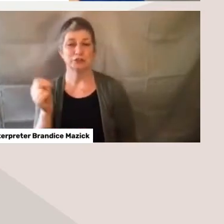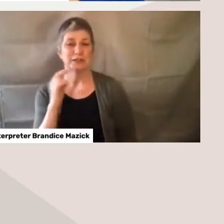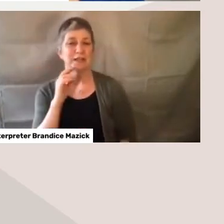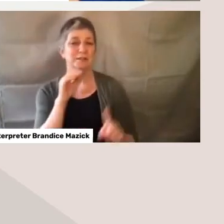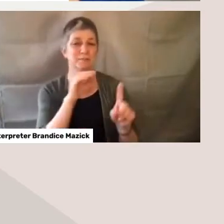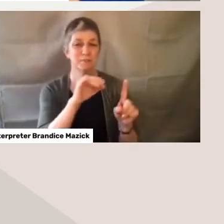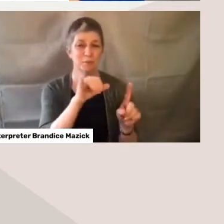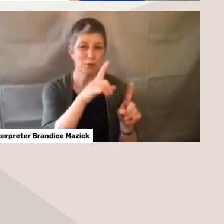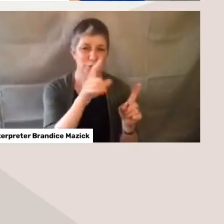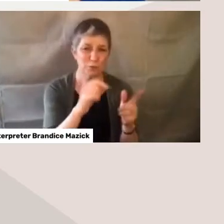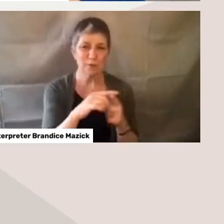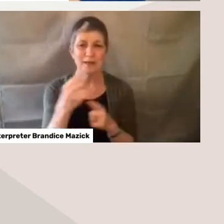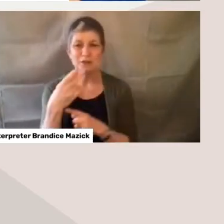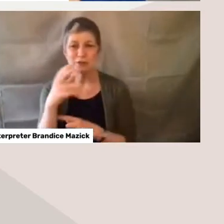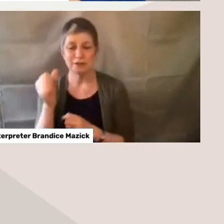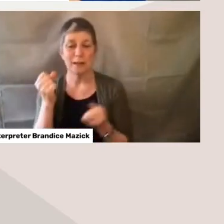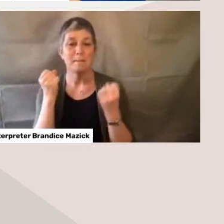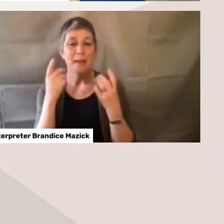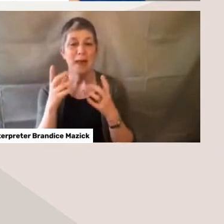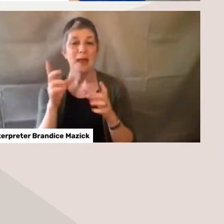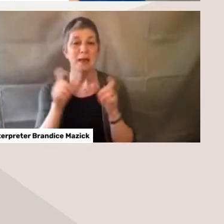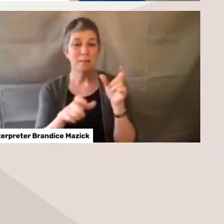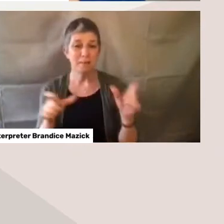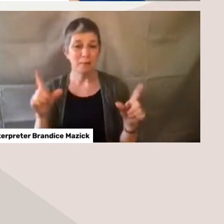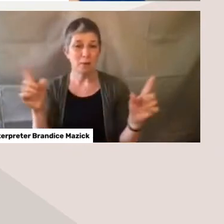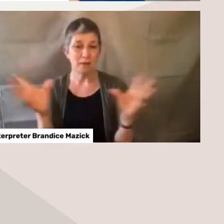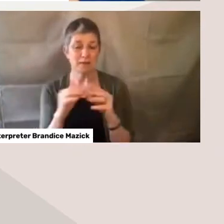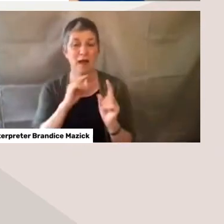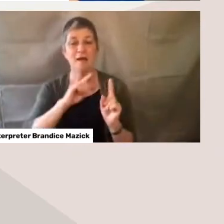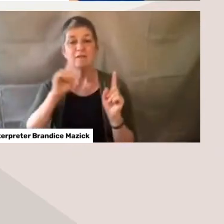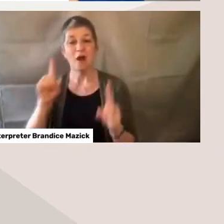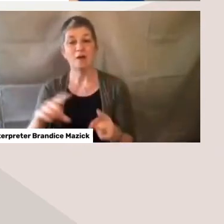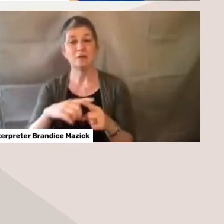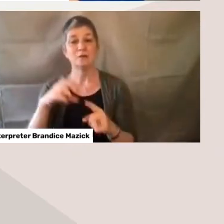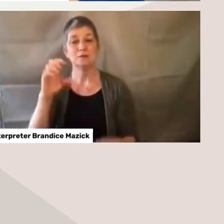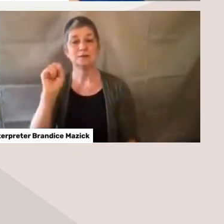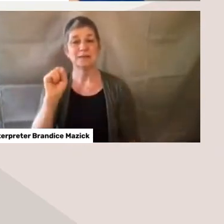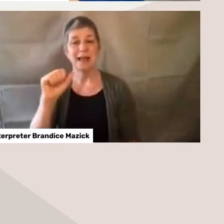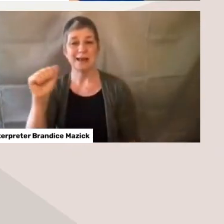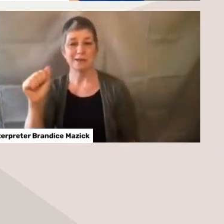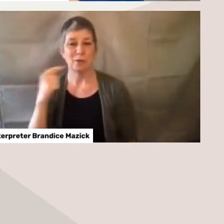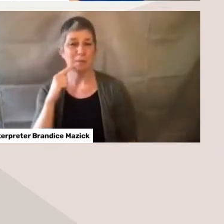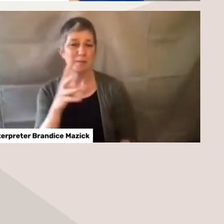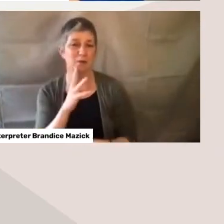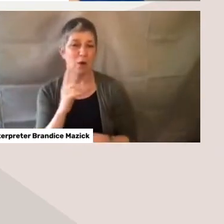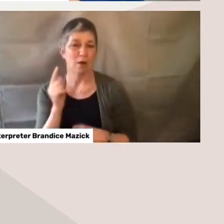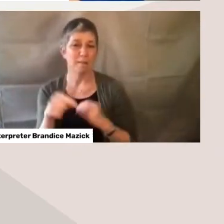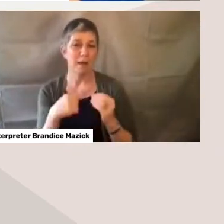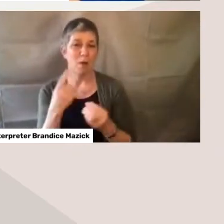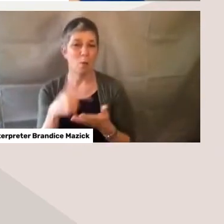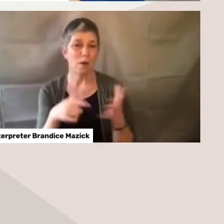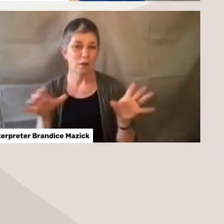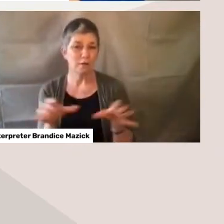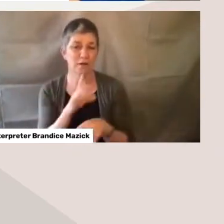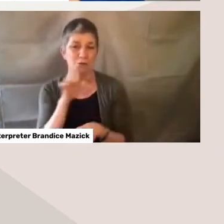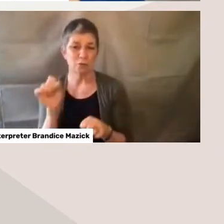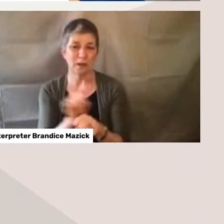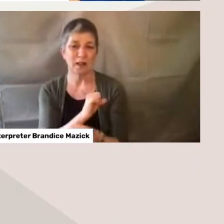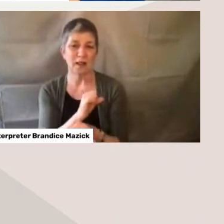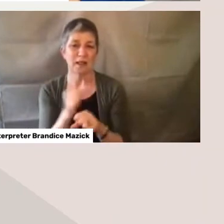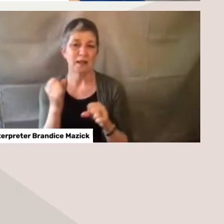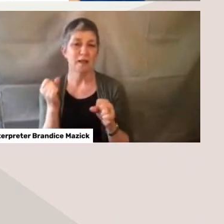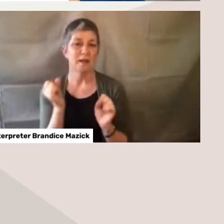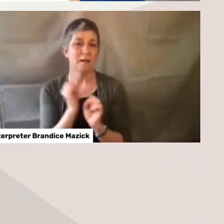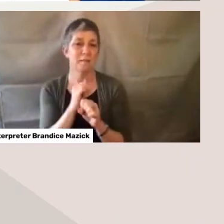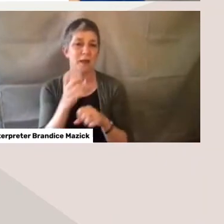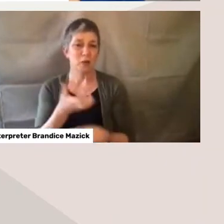of people in this conference have gone to San Antonio. So maybe you want to talk a little bit about the things you've done to really make